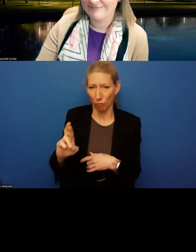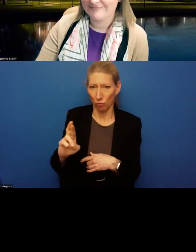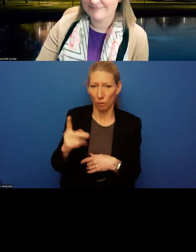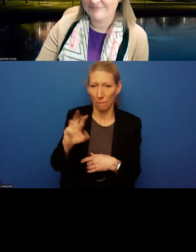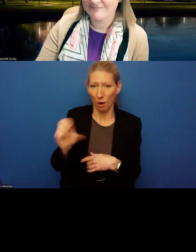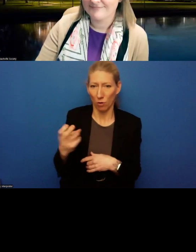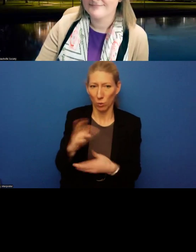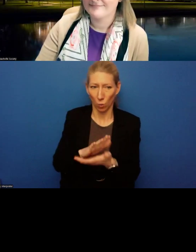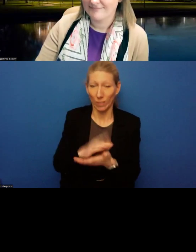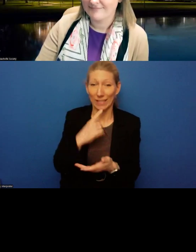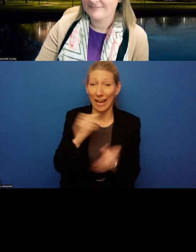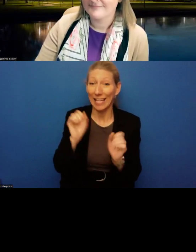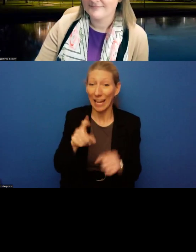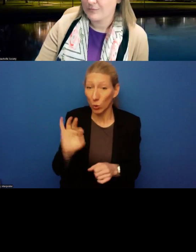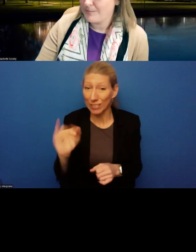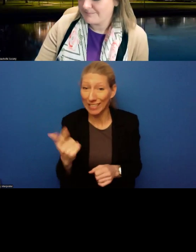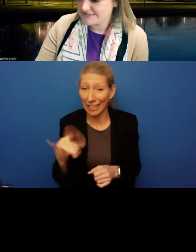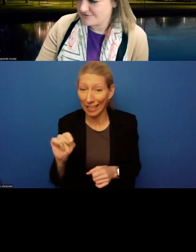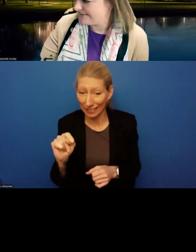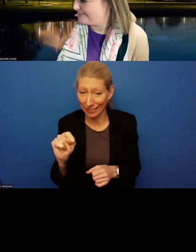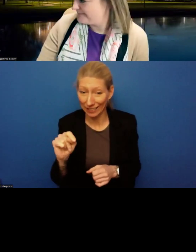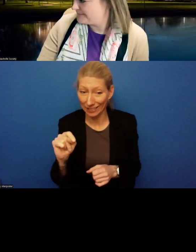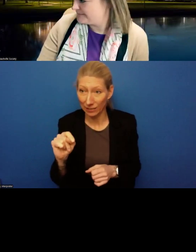called Can You Dig It? An evening of